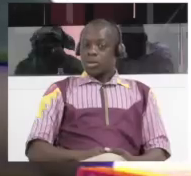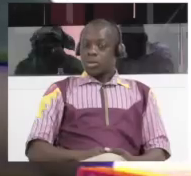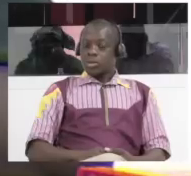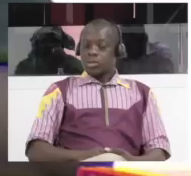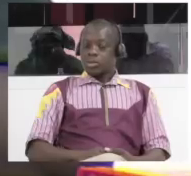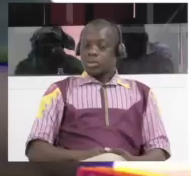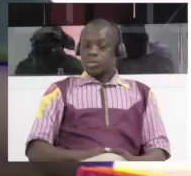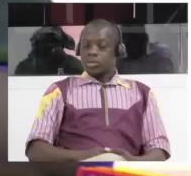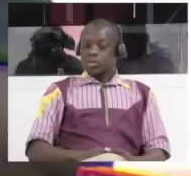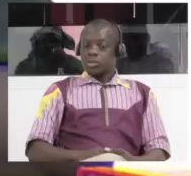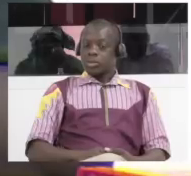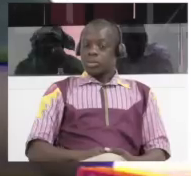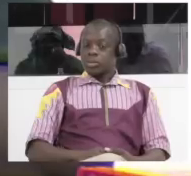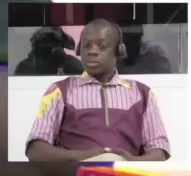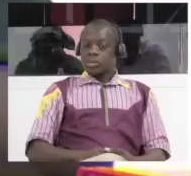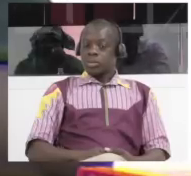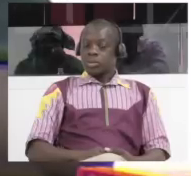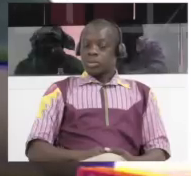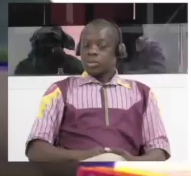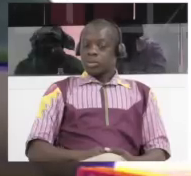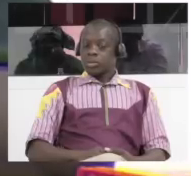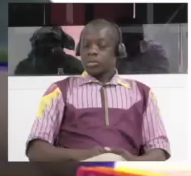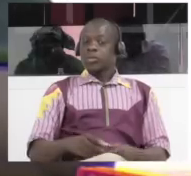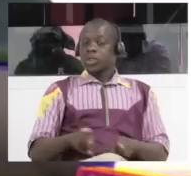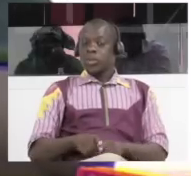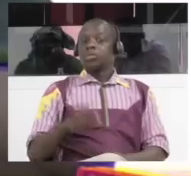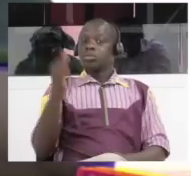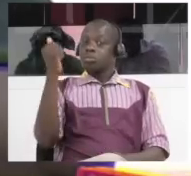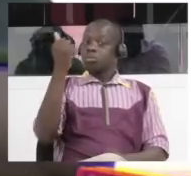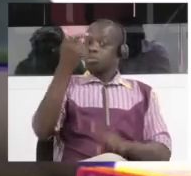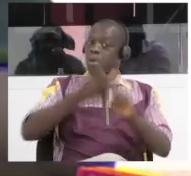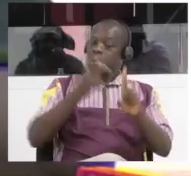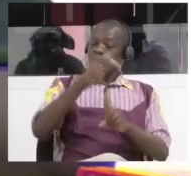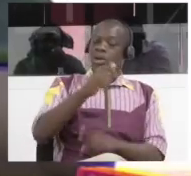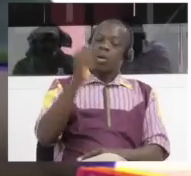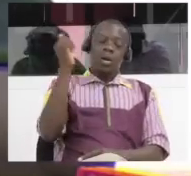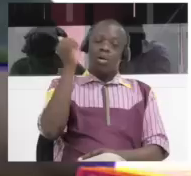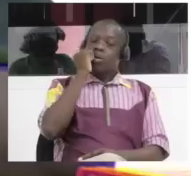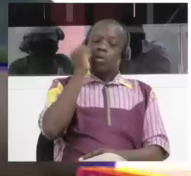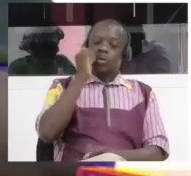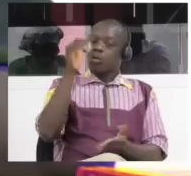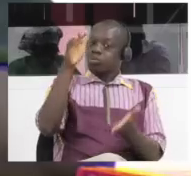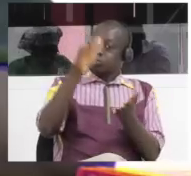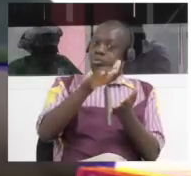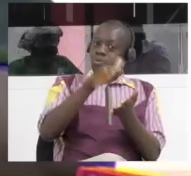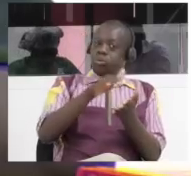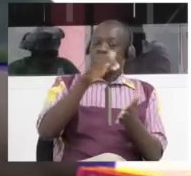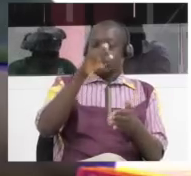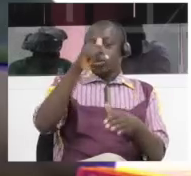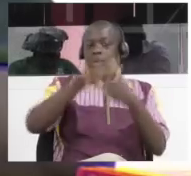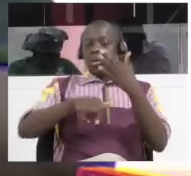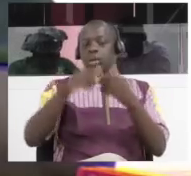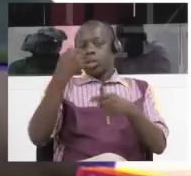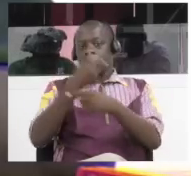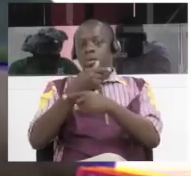Pay has always been low in this country. As I stated early on, when I joined as a recruit,